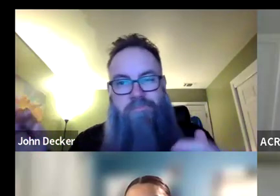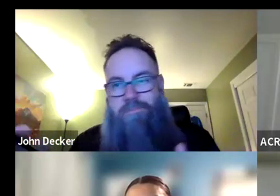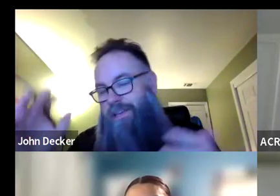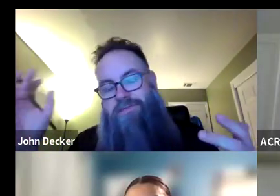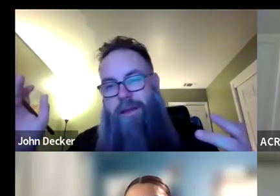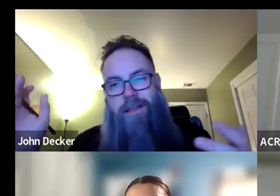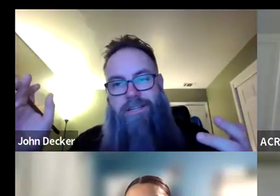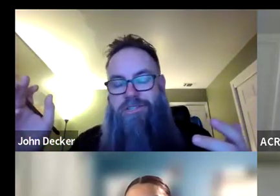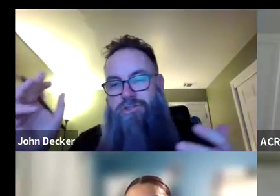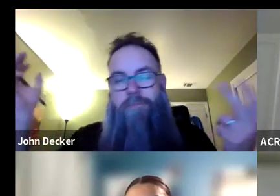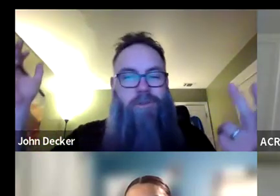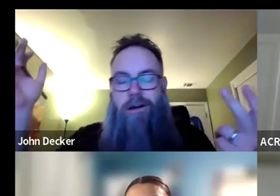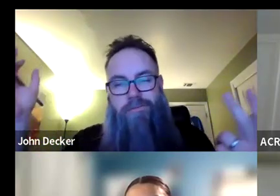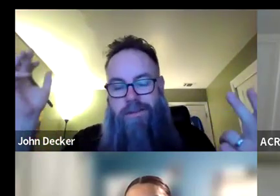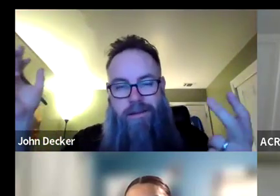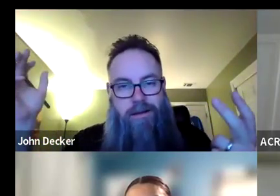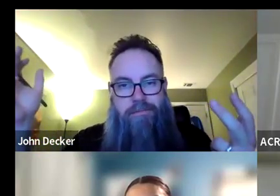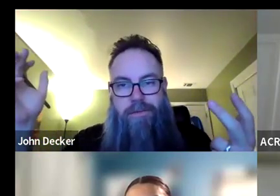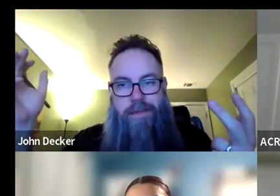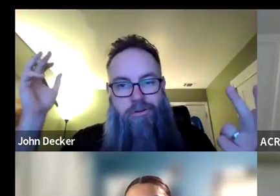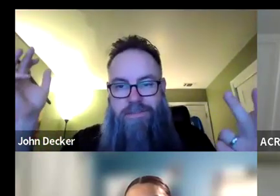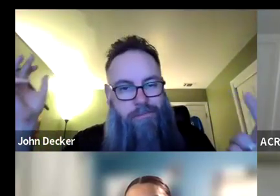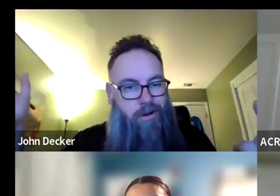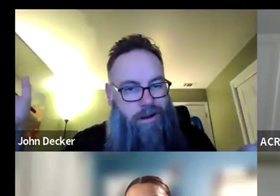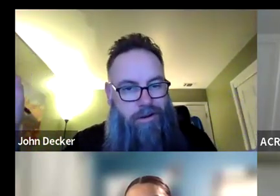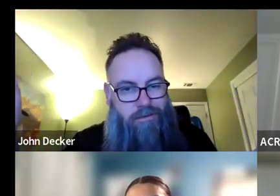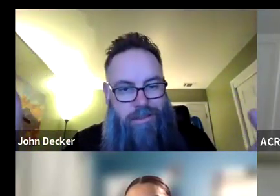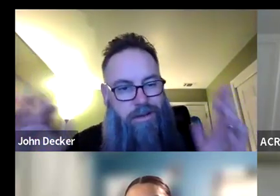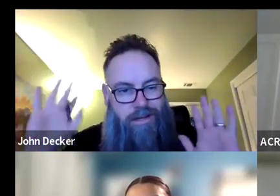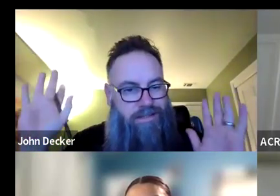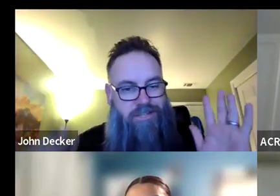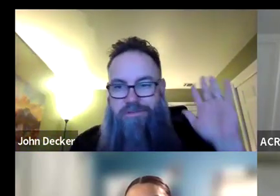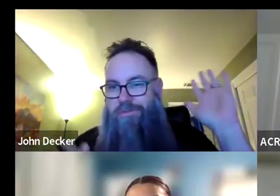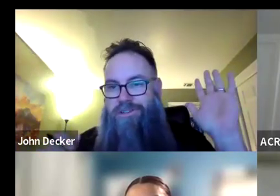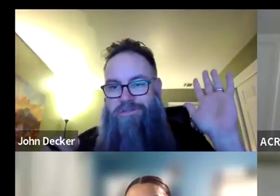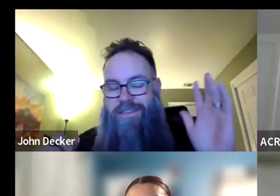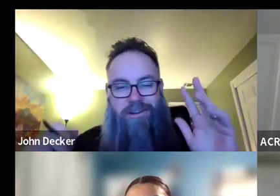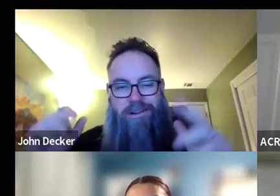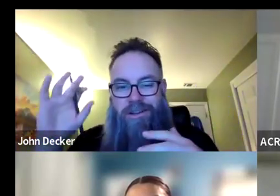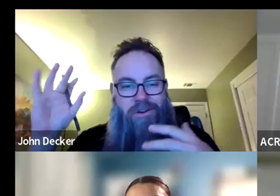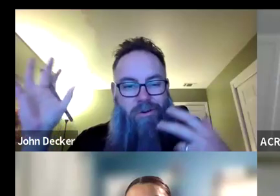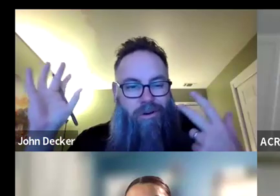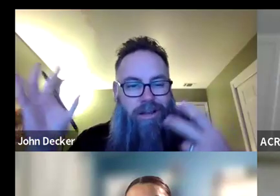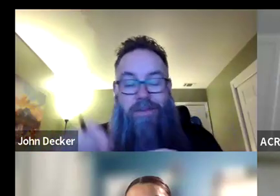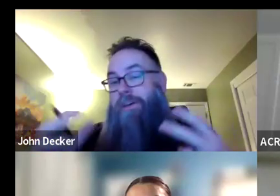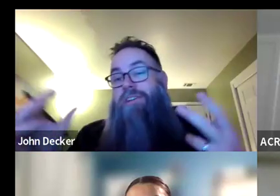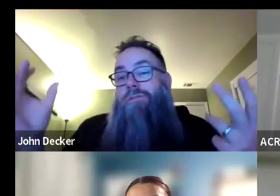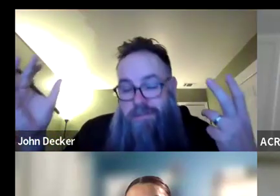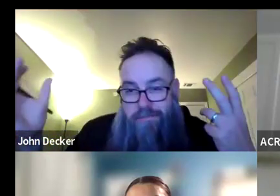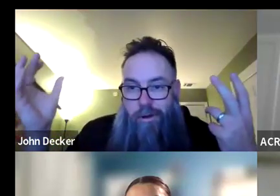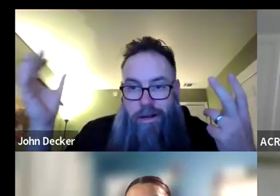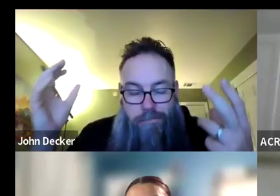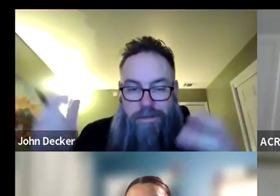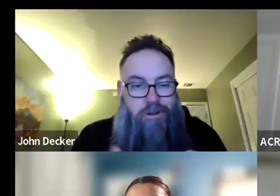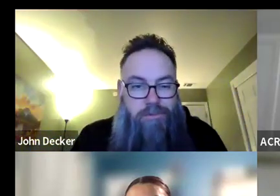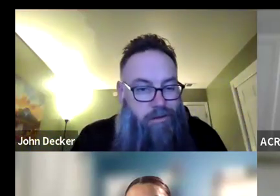like kids from LA just dropped off in care homes up in our area without any discussion with the regional center or anything. We've had